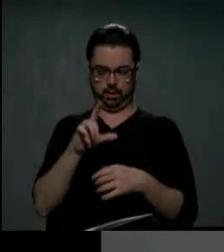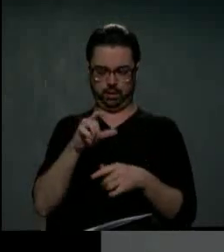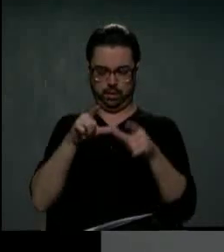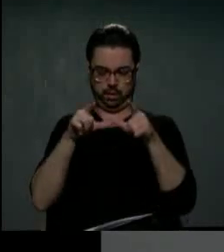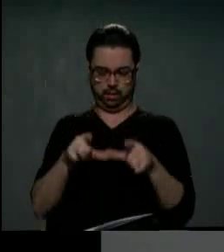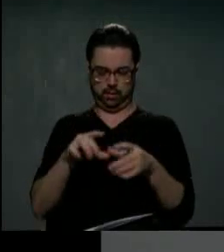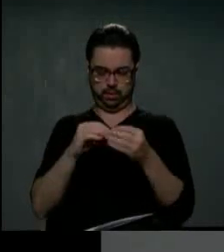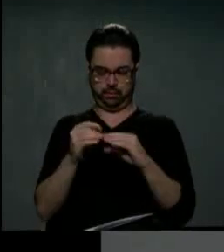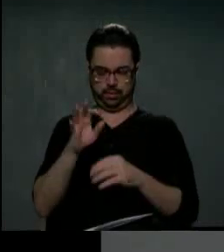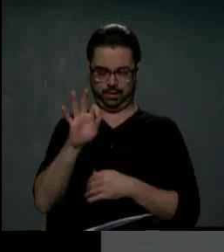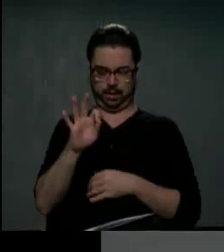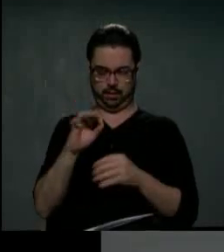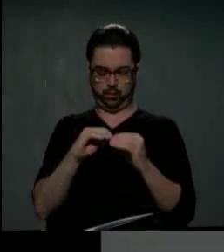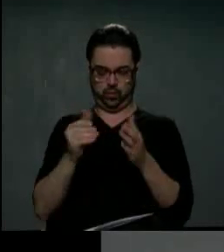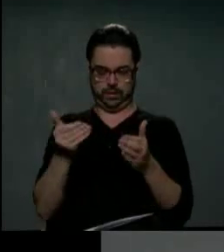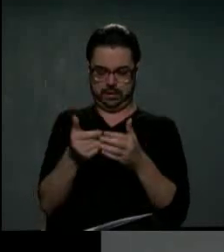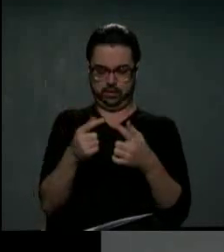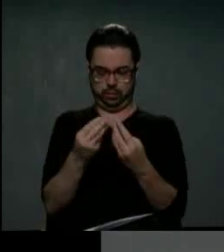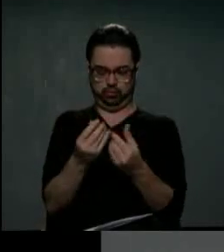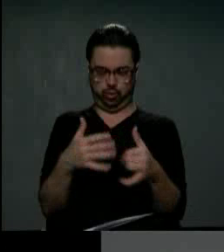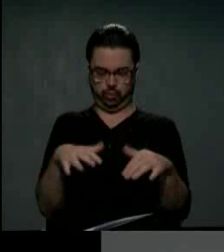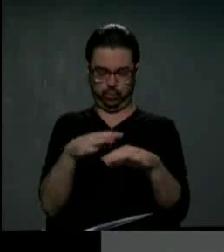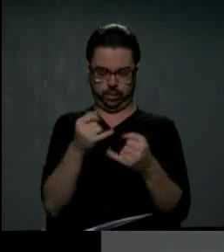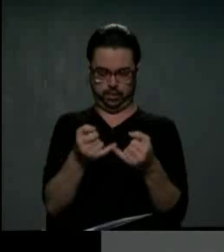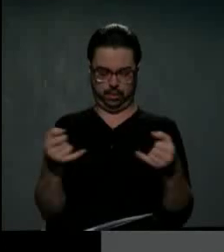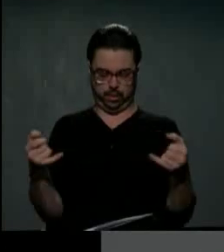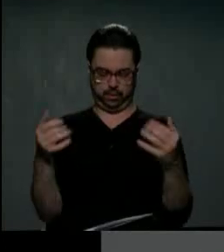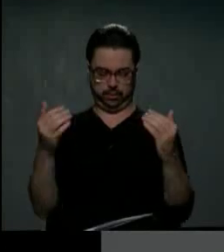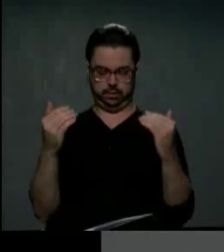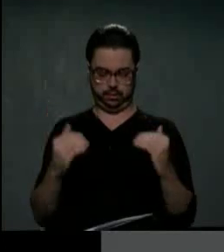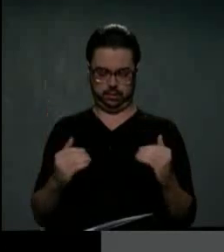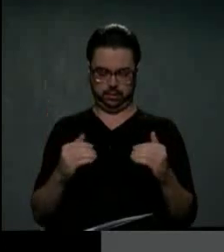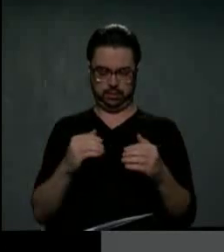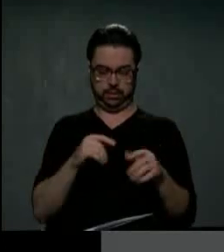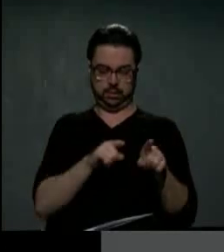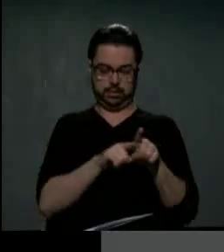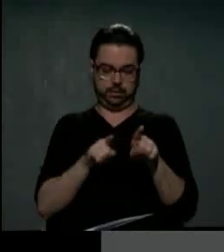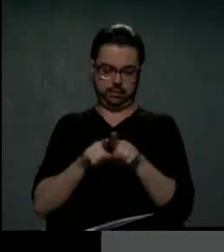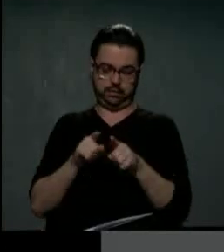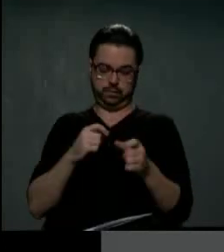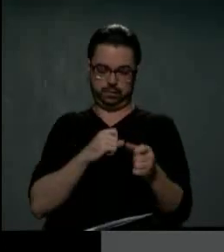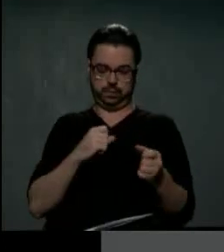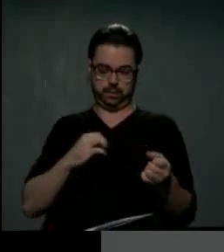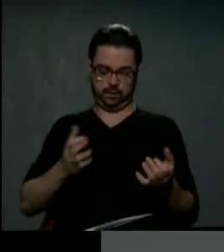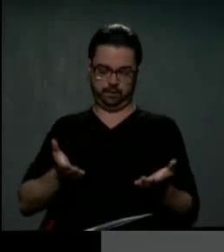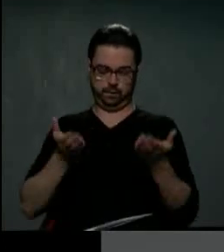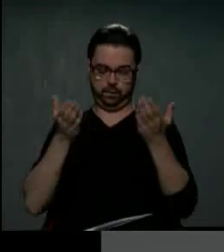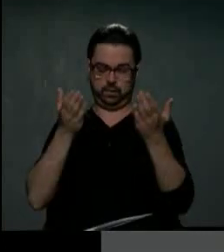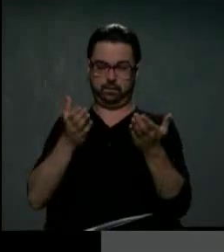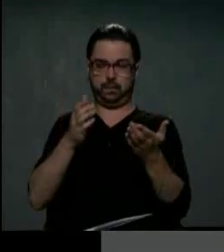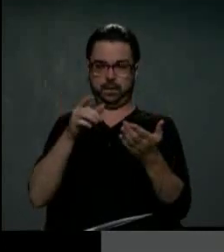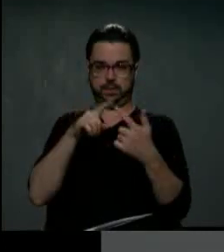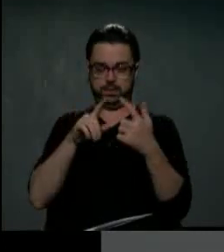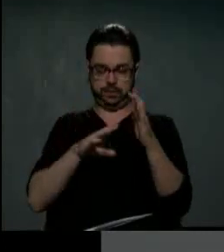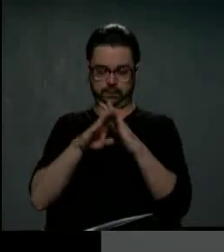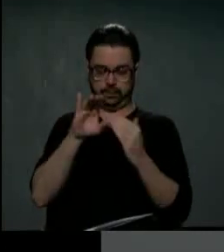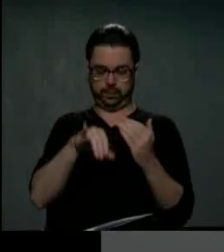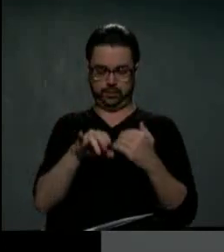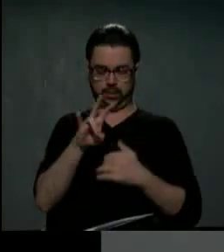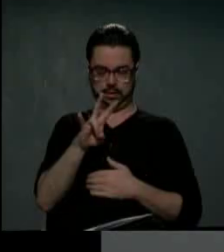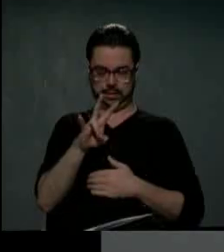7 along South Bowman Road be completed with the development of Lot 8 or with the development of the second lot of this